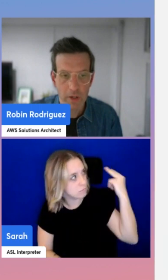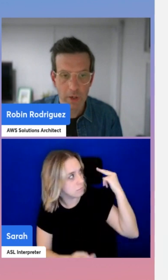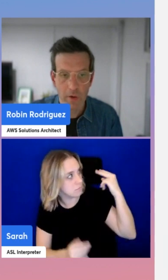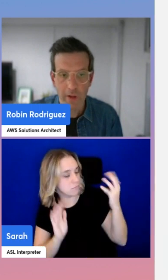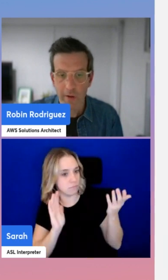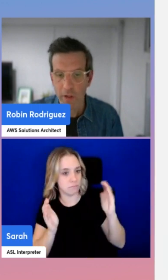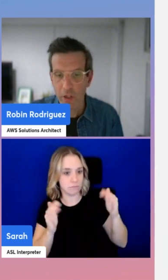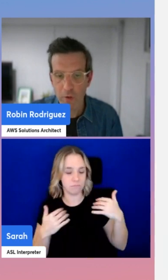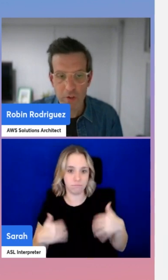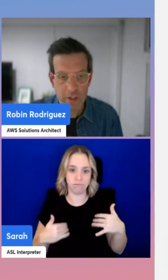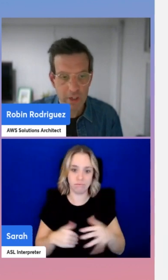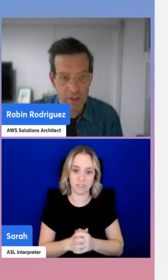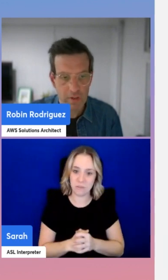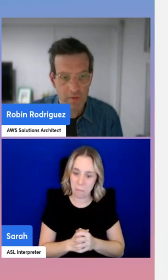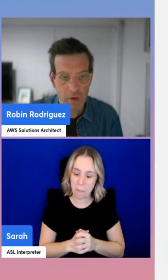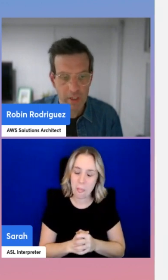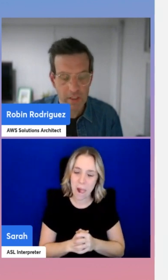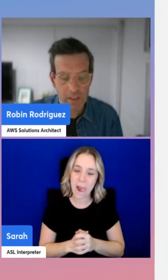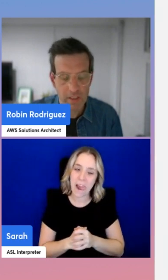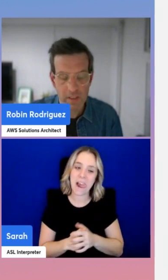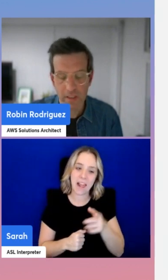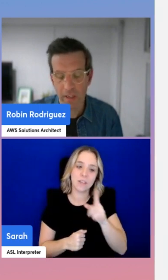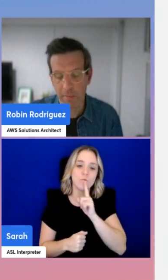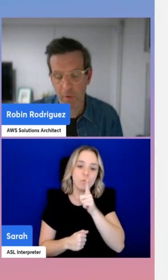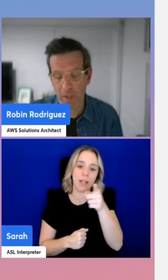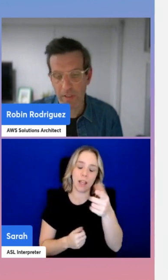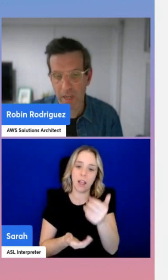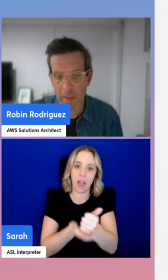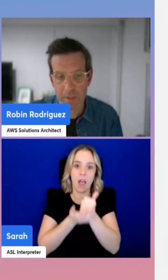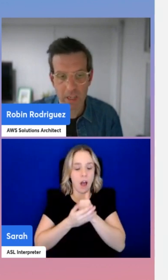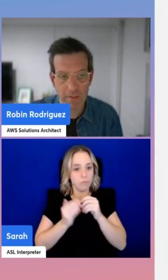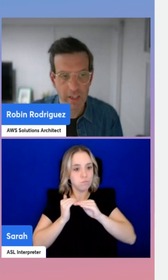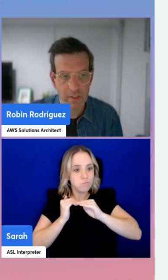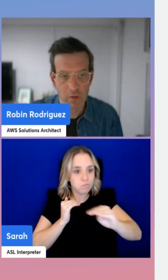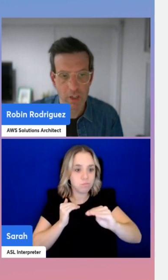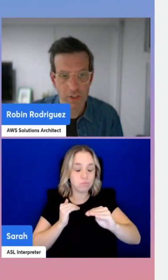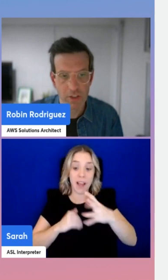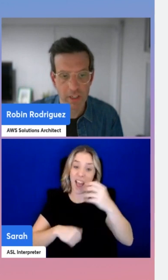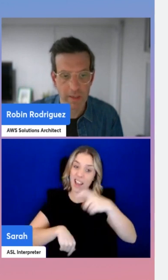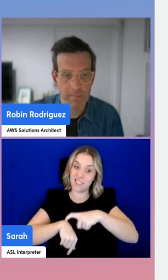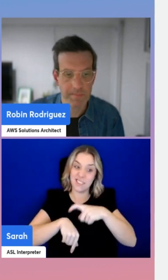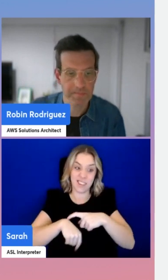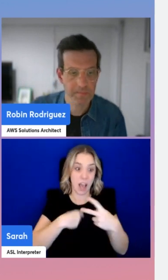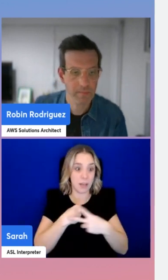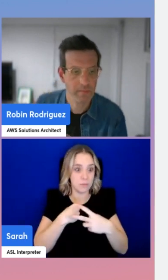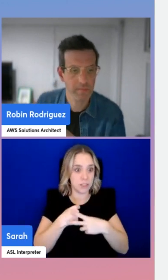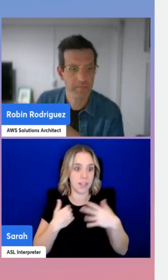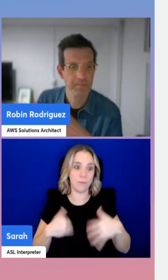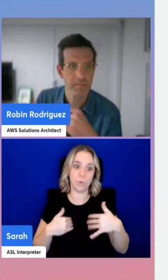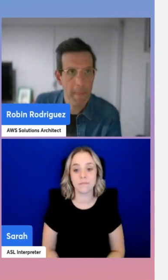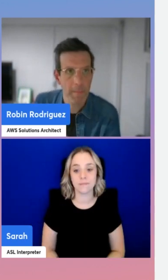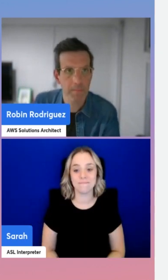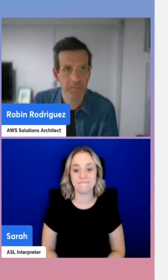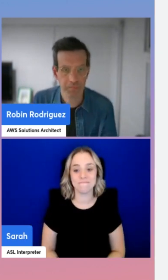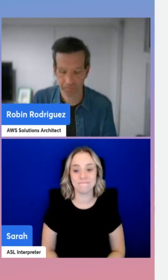So, huge additions for consistency as well as time savings across your team.